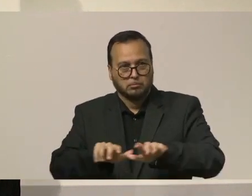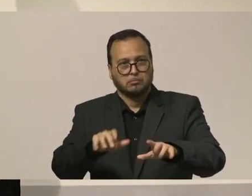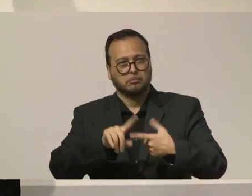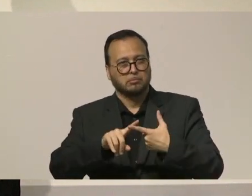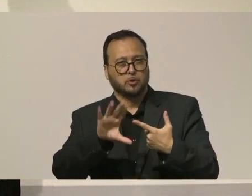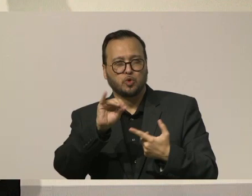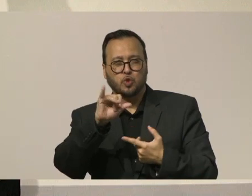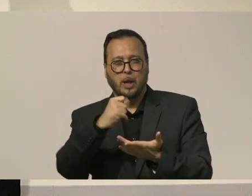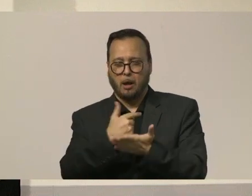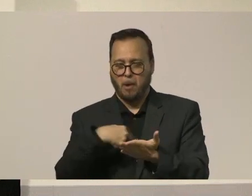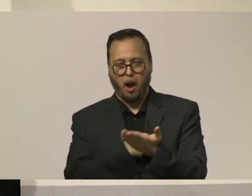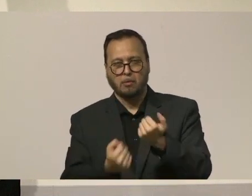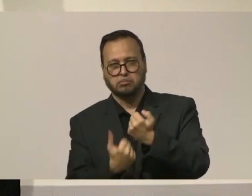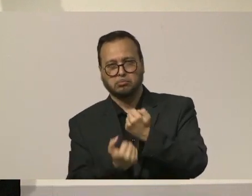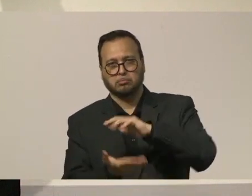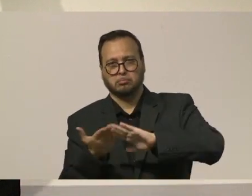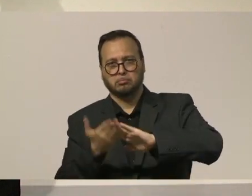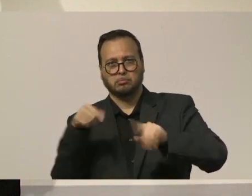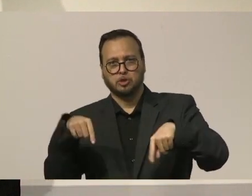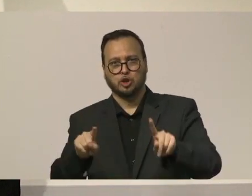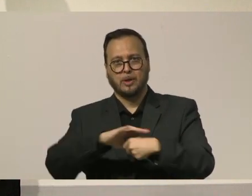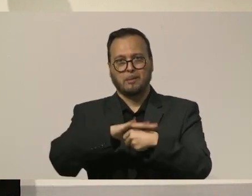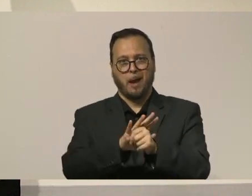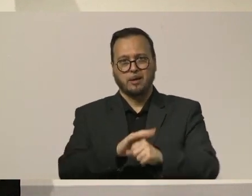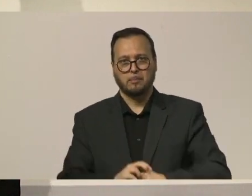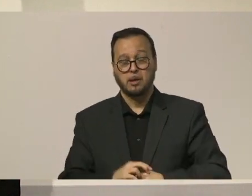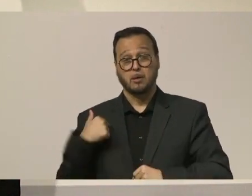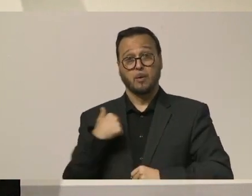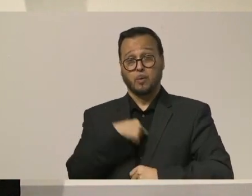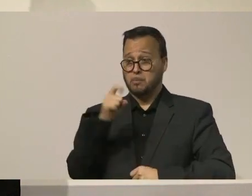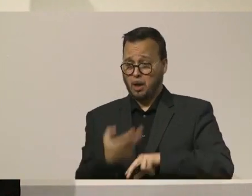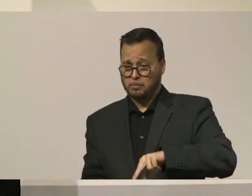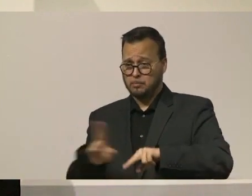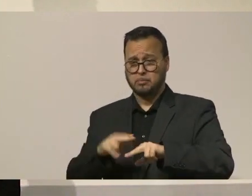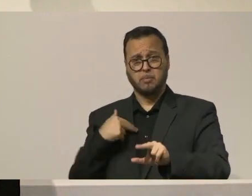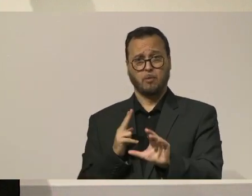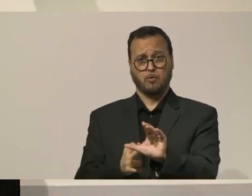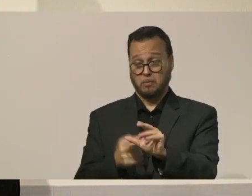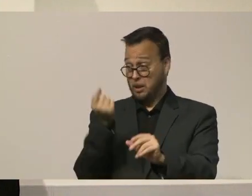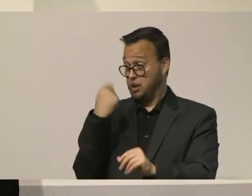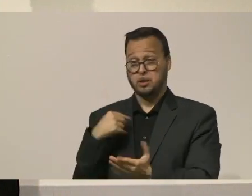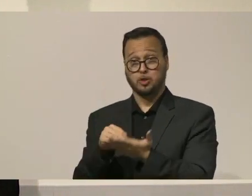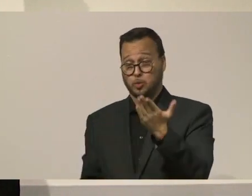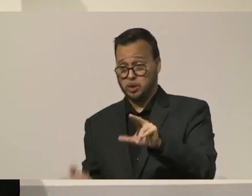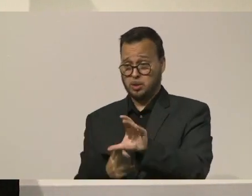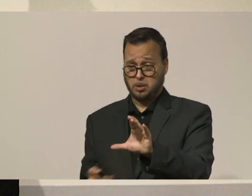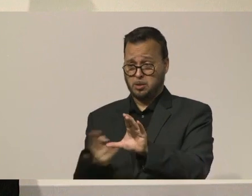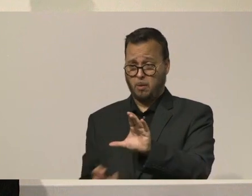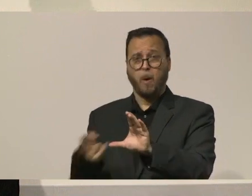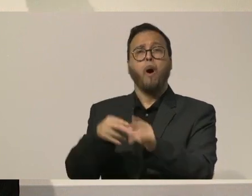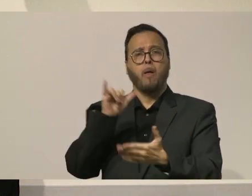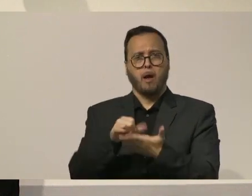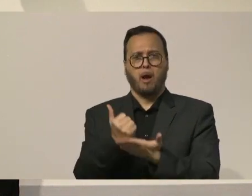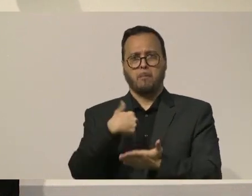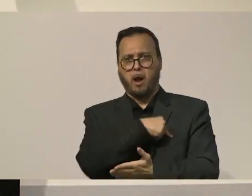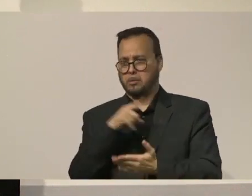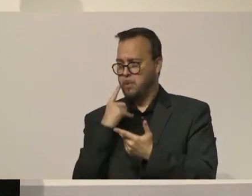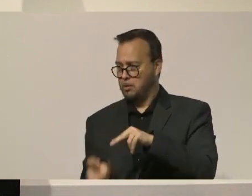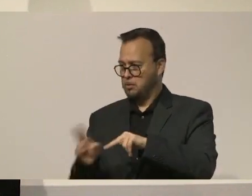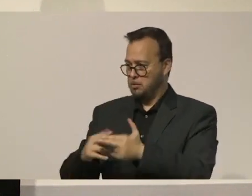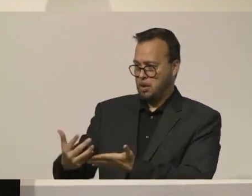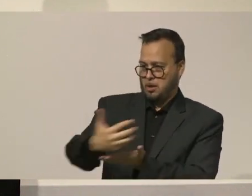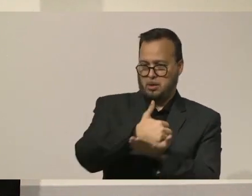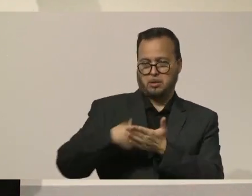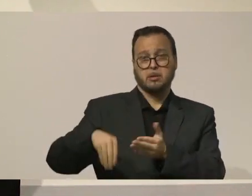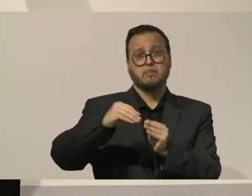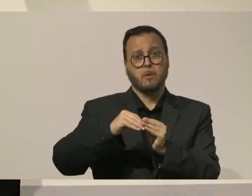pandemic. We must increase our revenue, and rising enrollment enables us to do that through increased tuition income, mostly